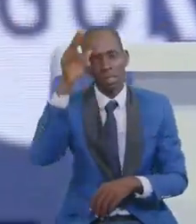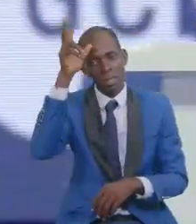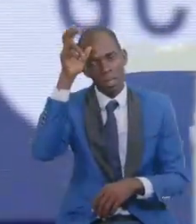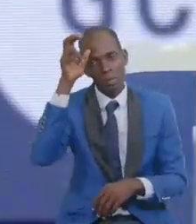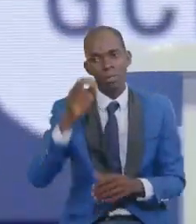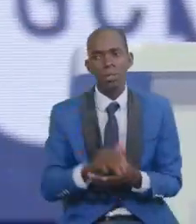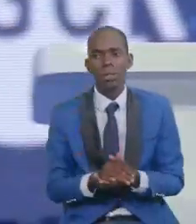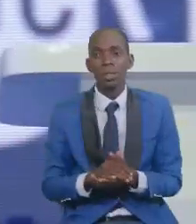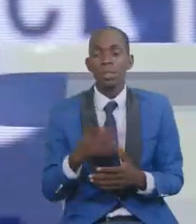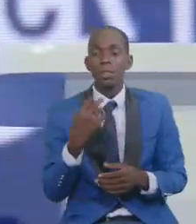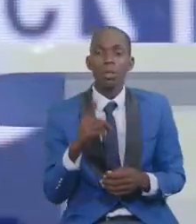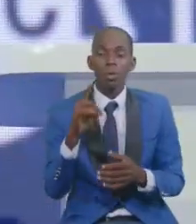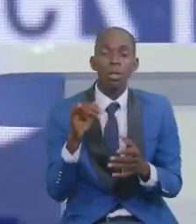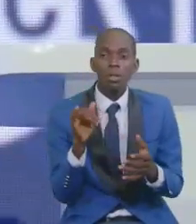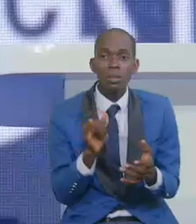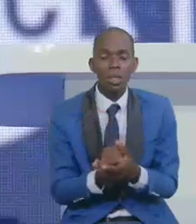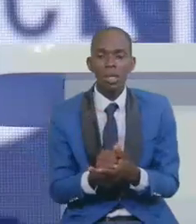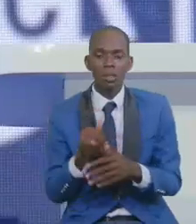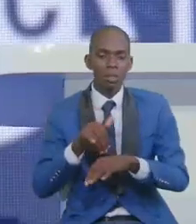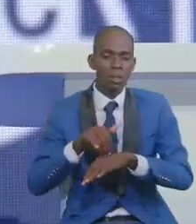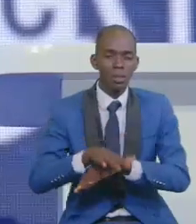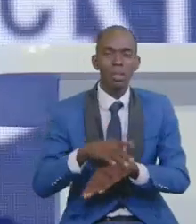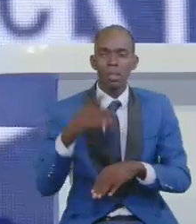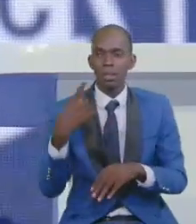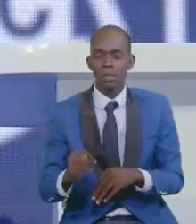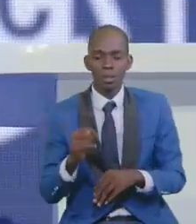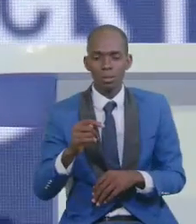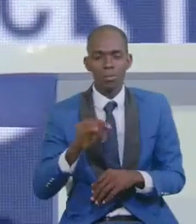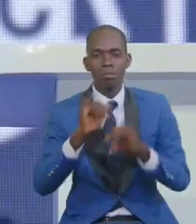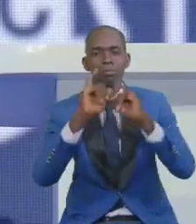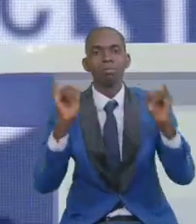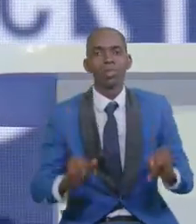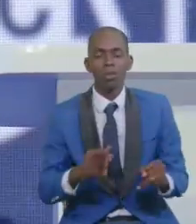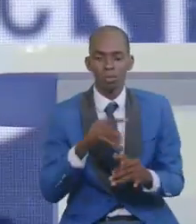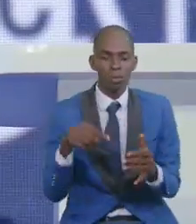the one that sends the God of this world packing.